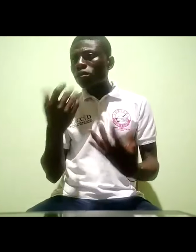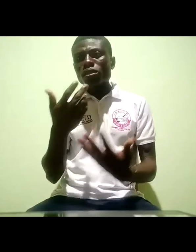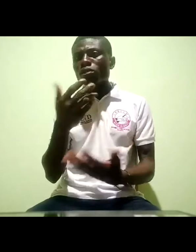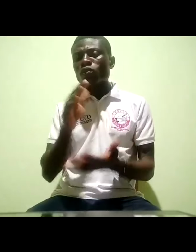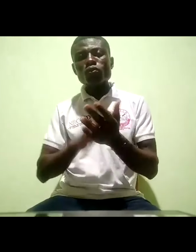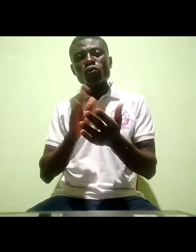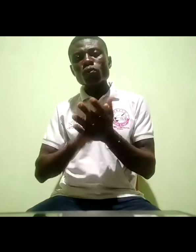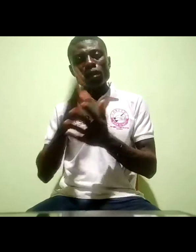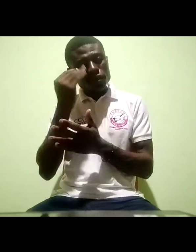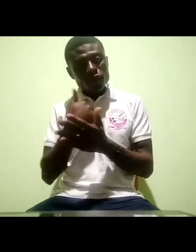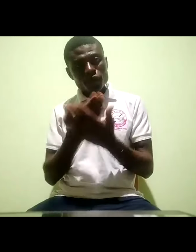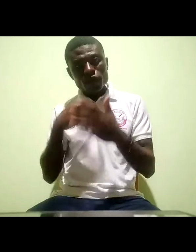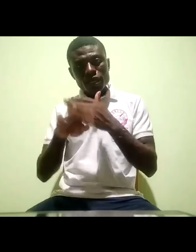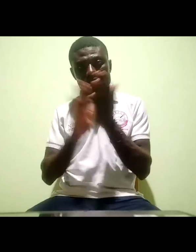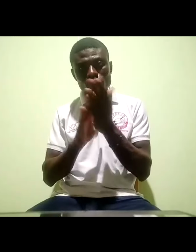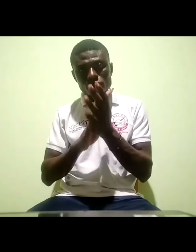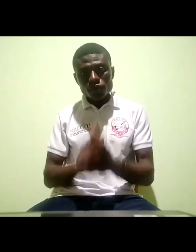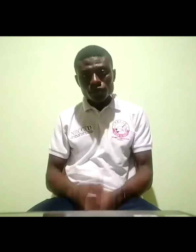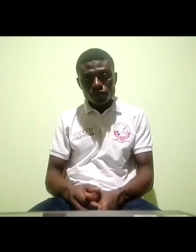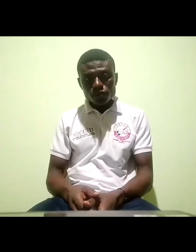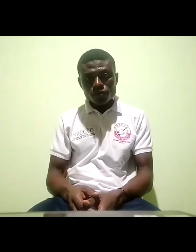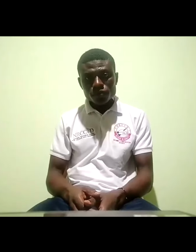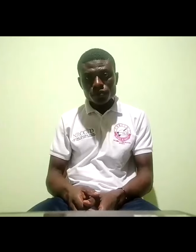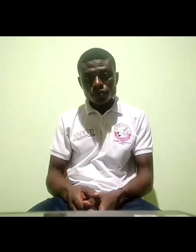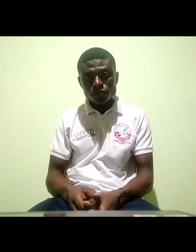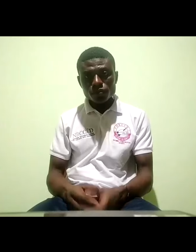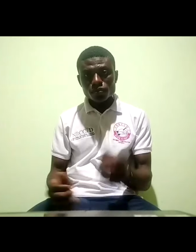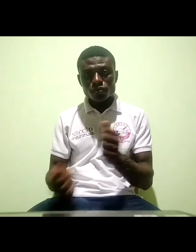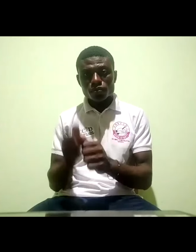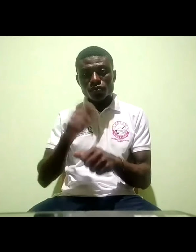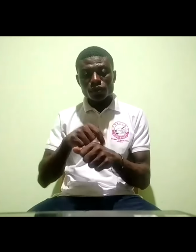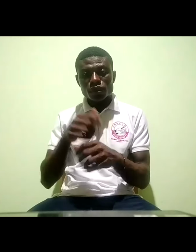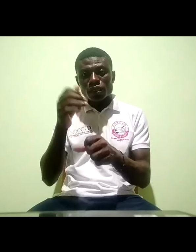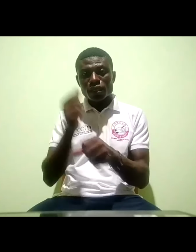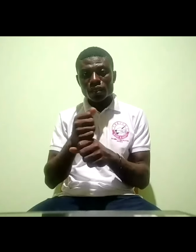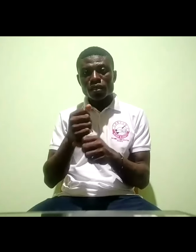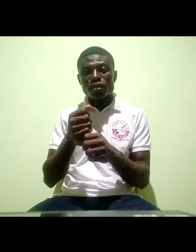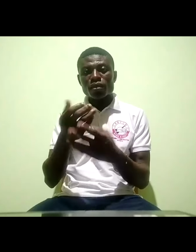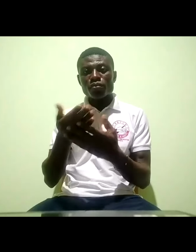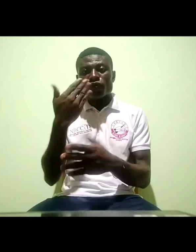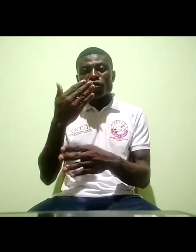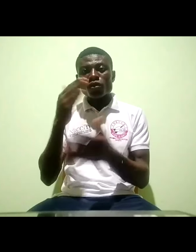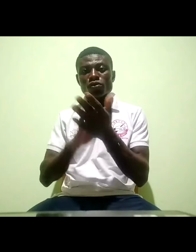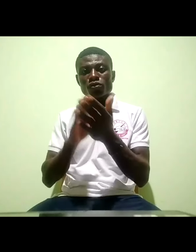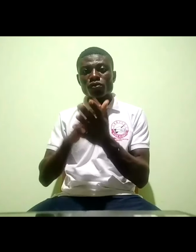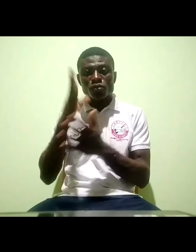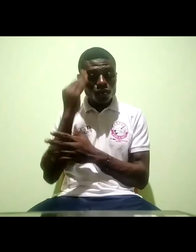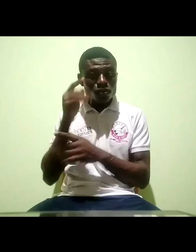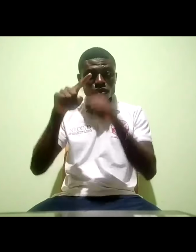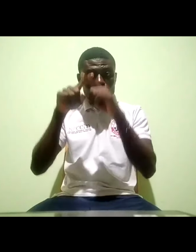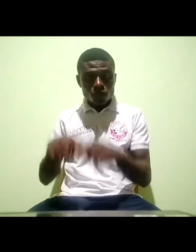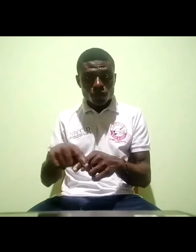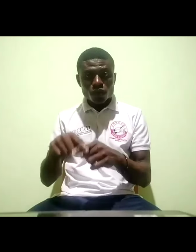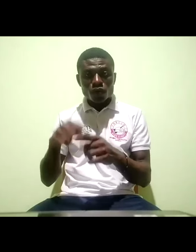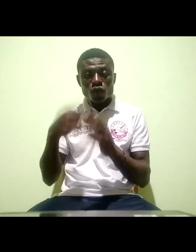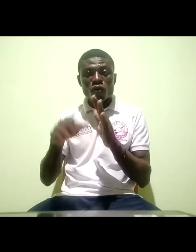formal schools? They do usually get preschool experience. Usually, it depends on what curricula the child